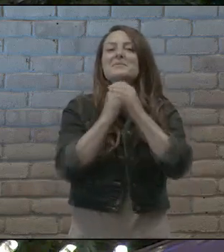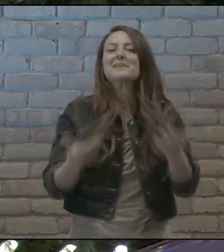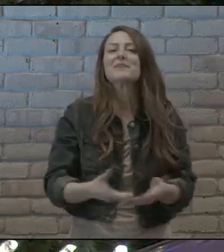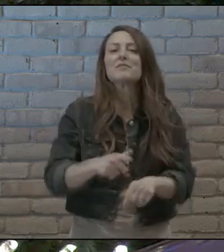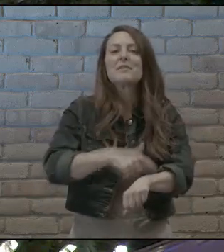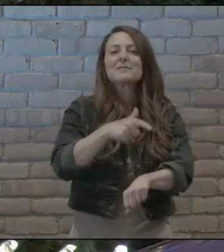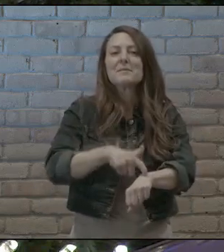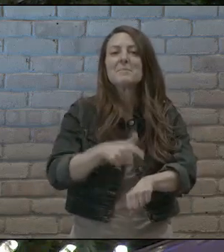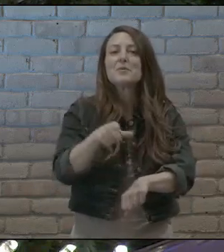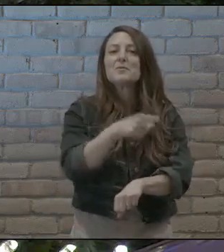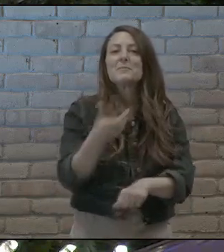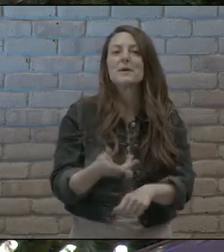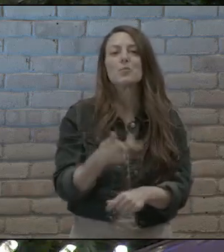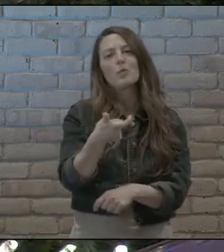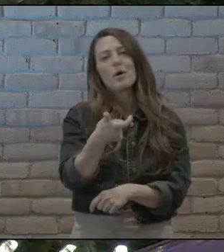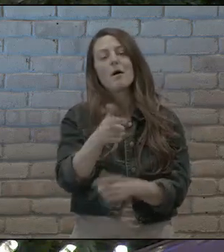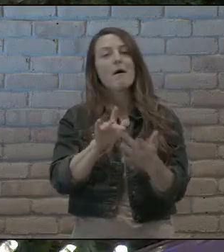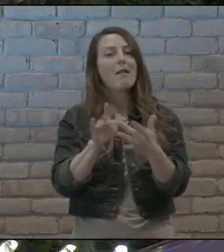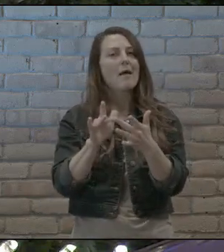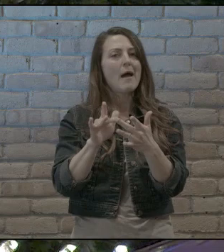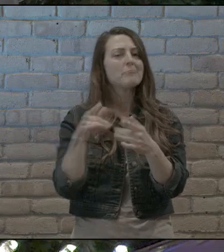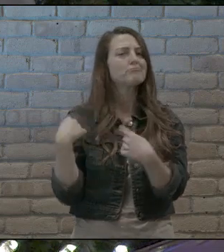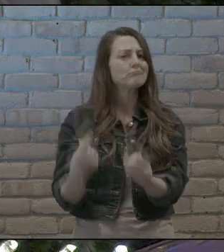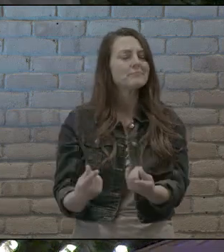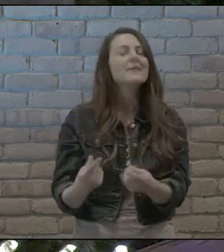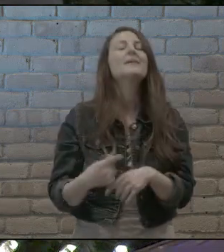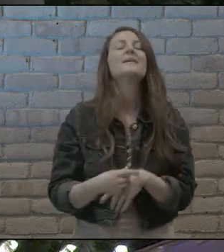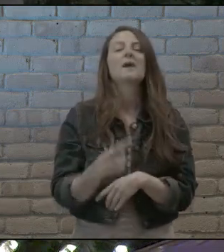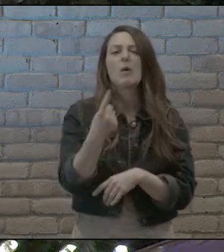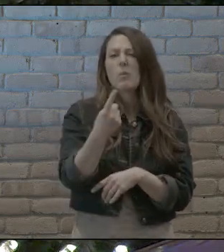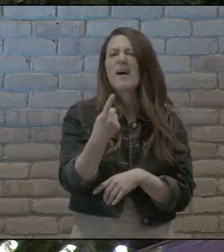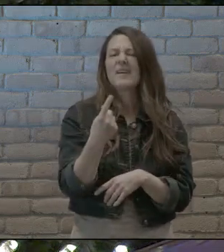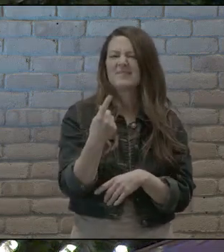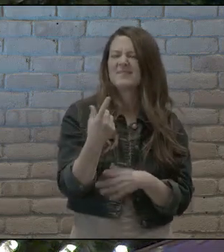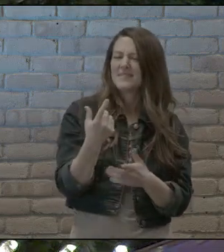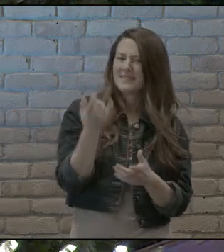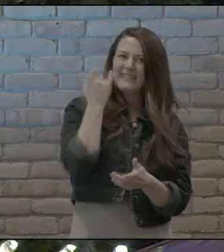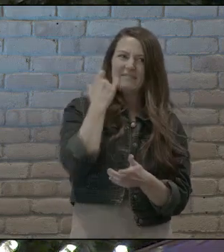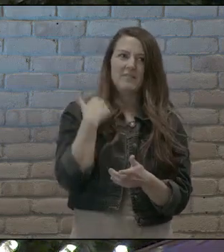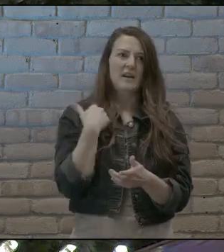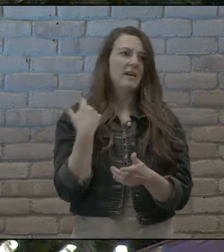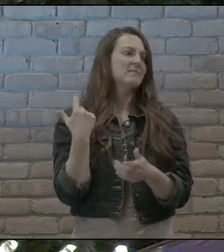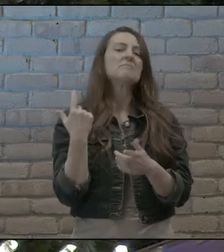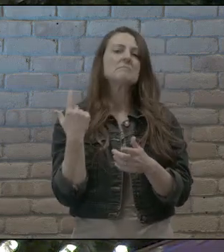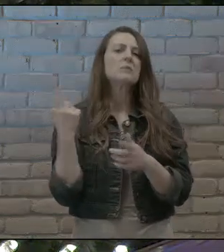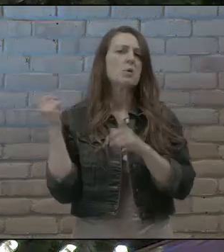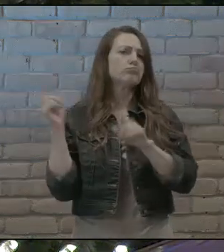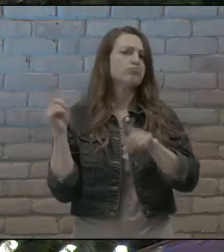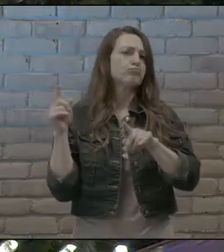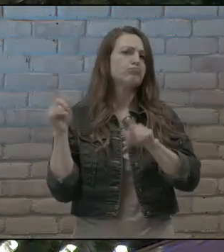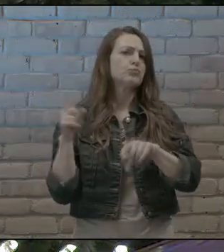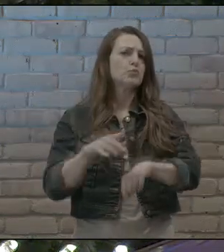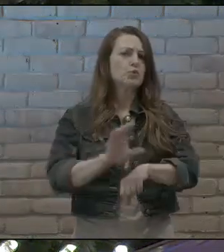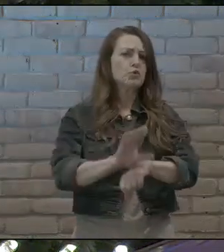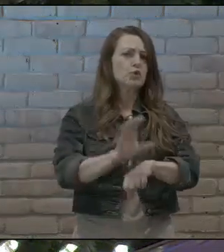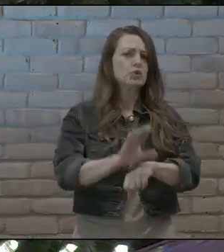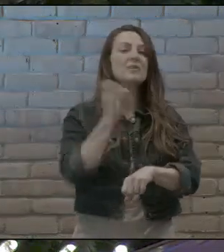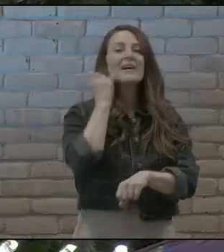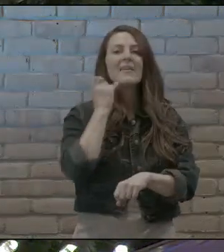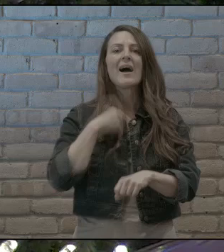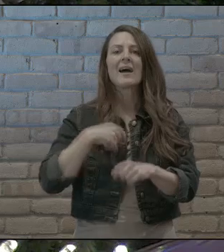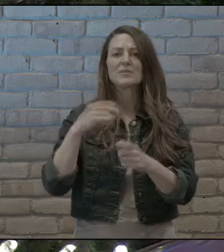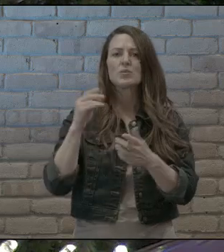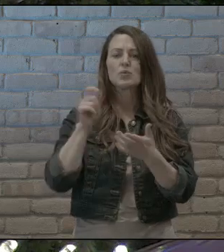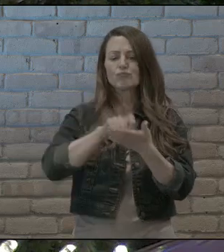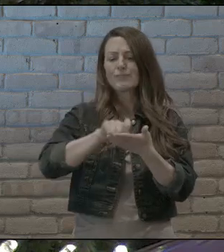and you've been here online with us for quite a while, one of the things that would be really weird for me if I came to church for a long time was if I had to fill out a